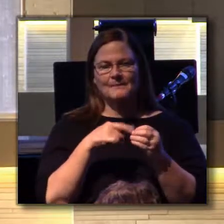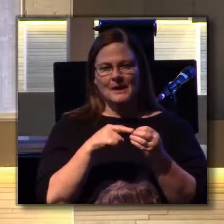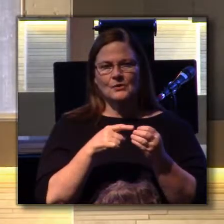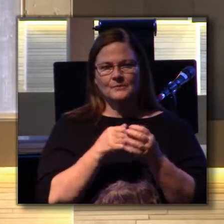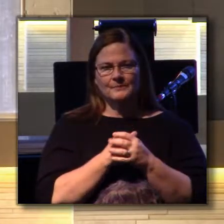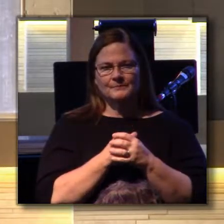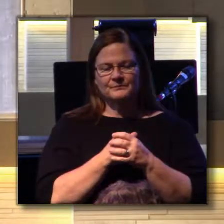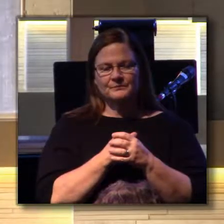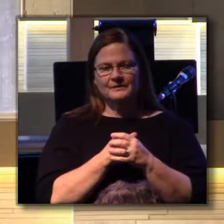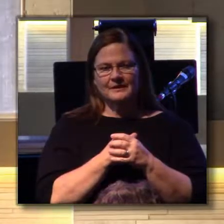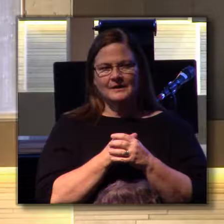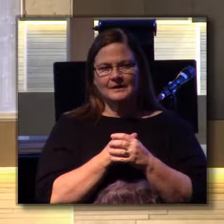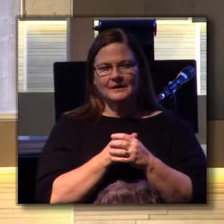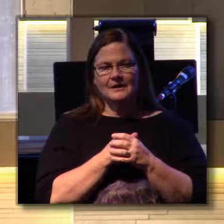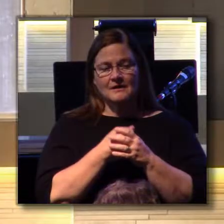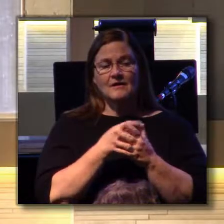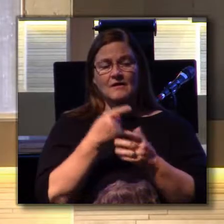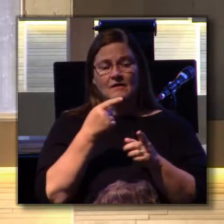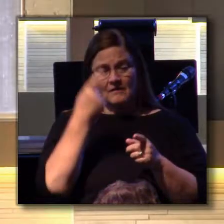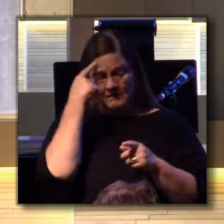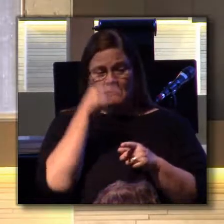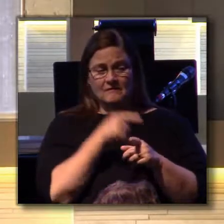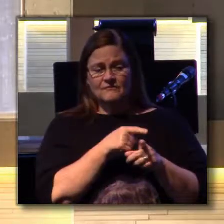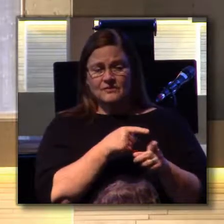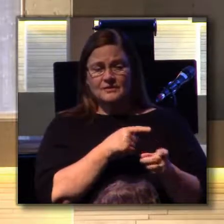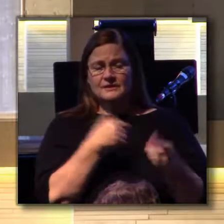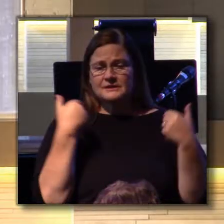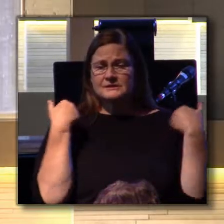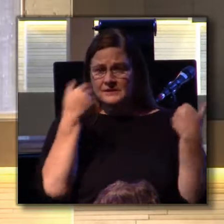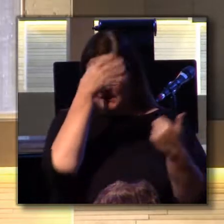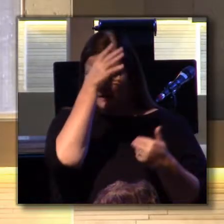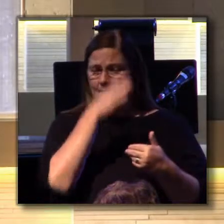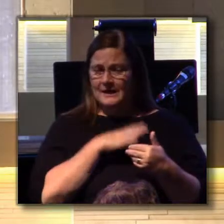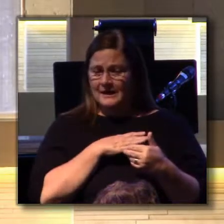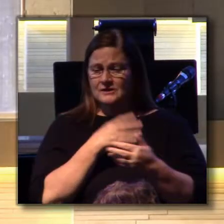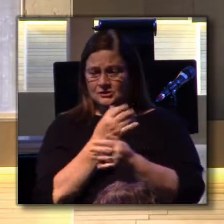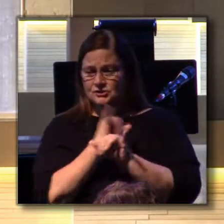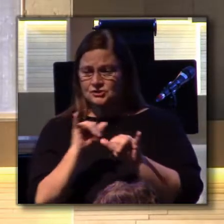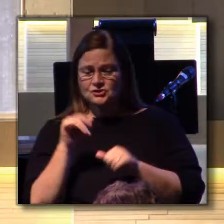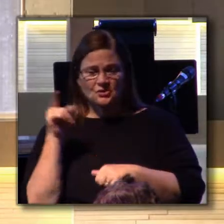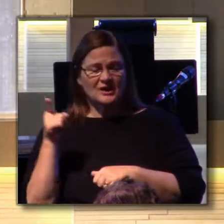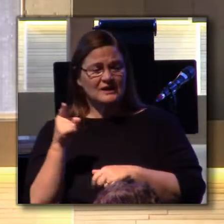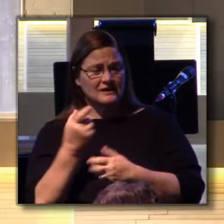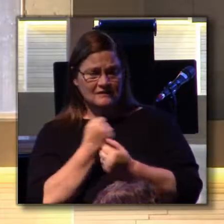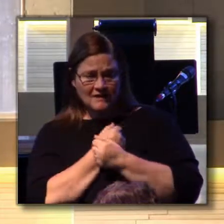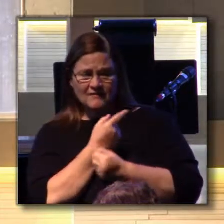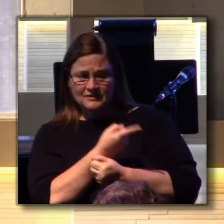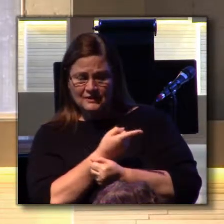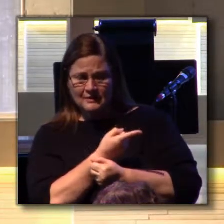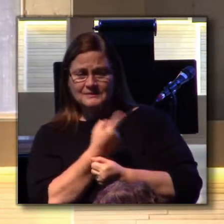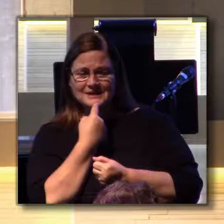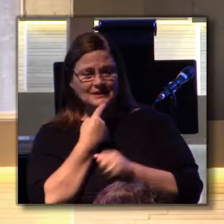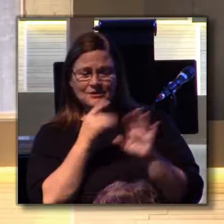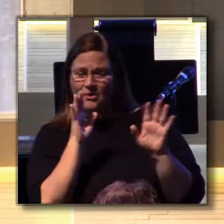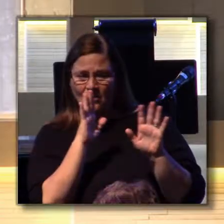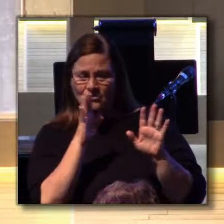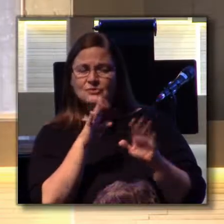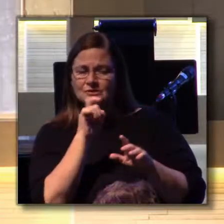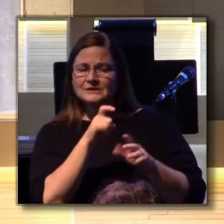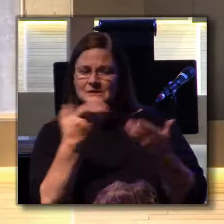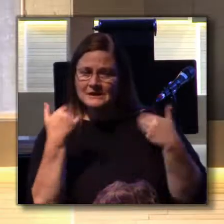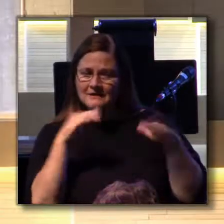For this young man, Yeshua, because he loved him, said, no, you got to give up your love of money